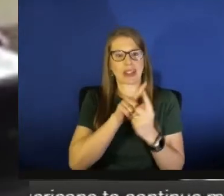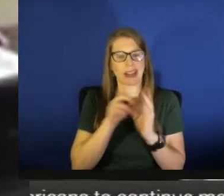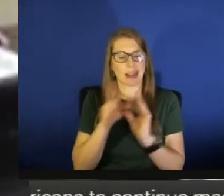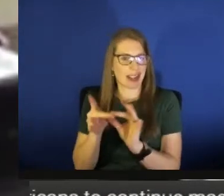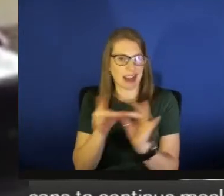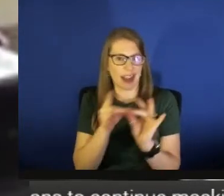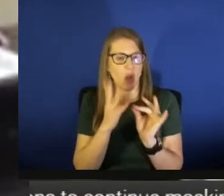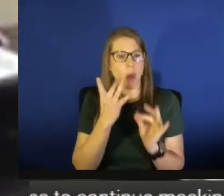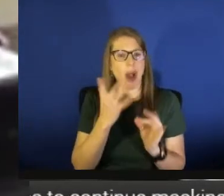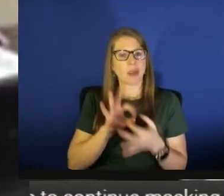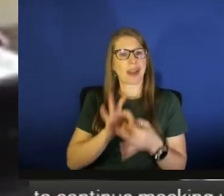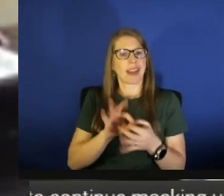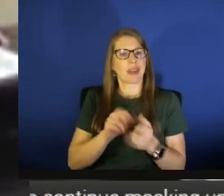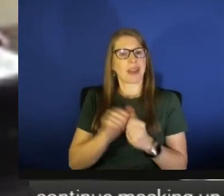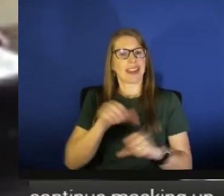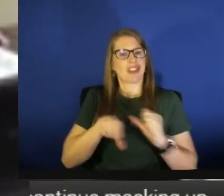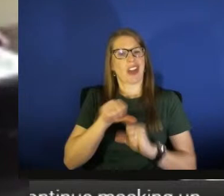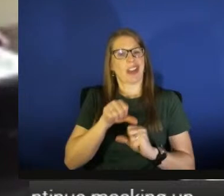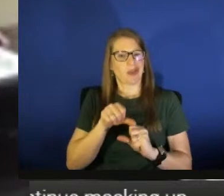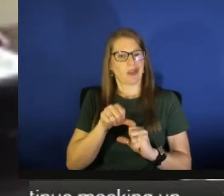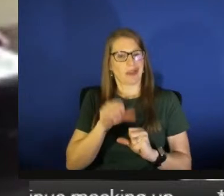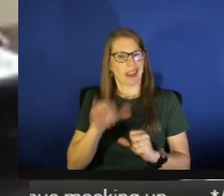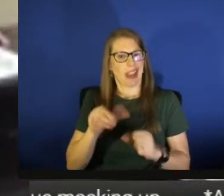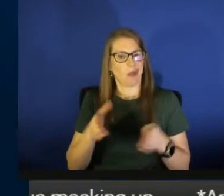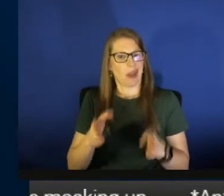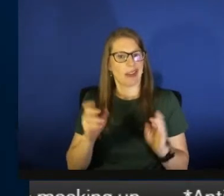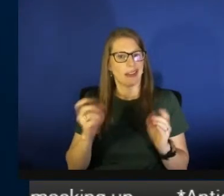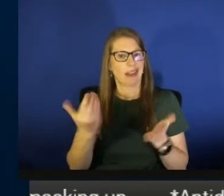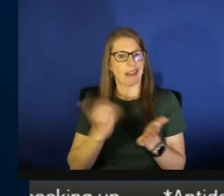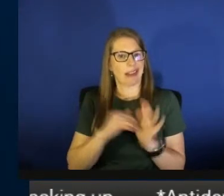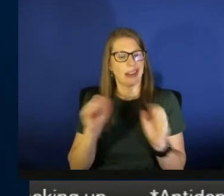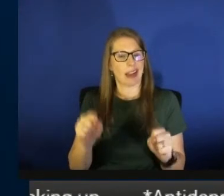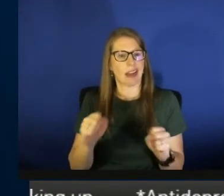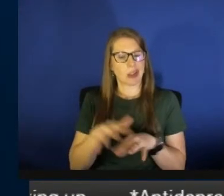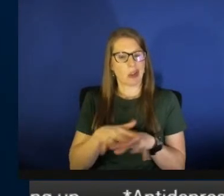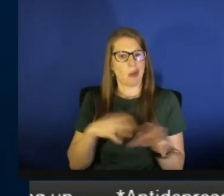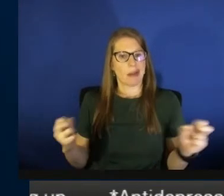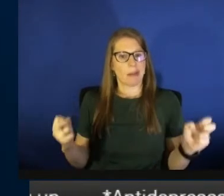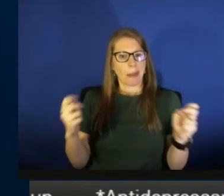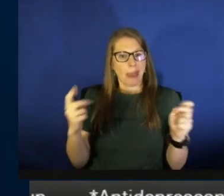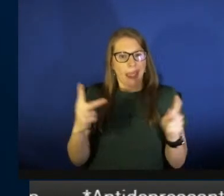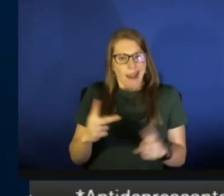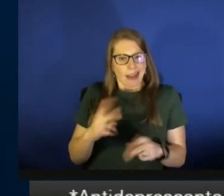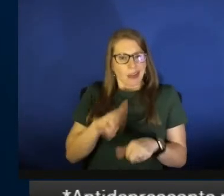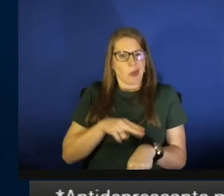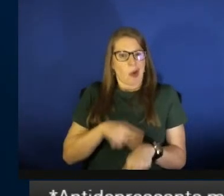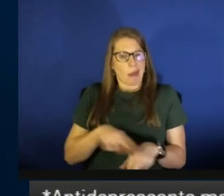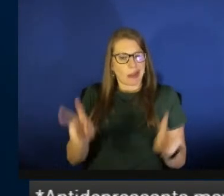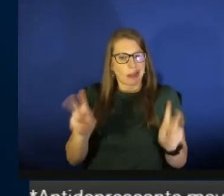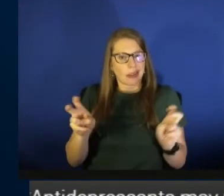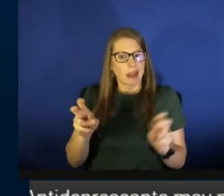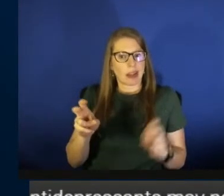to one another and that kind of thing. Slowly but surely returning to normal. Sean, are you getting rid of the broomstick microphones?